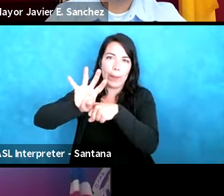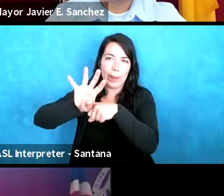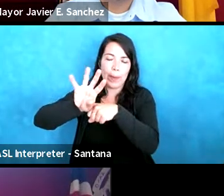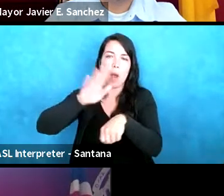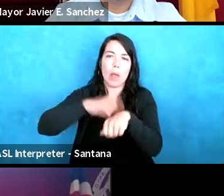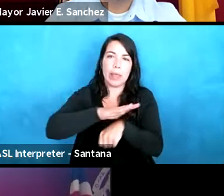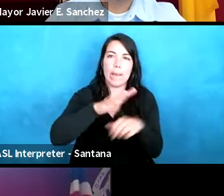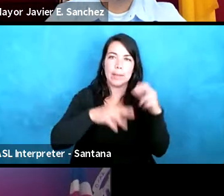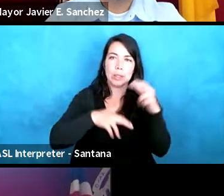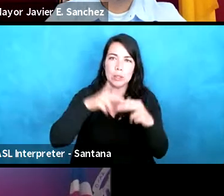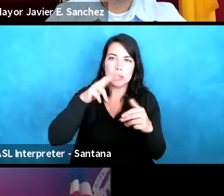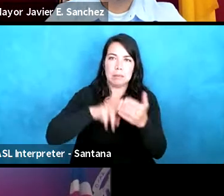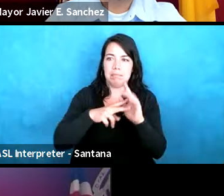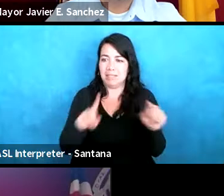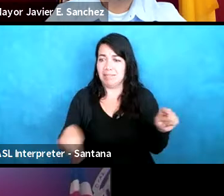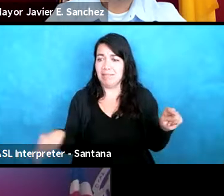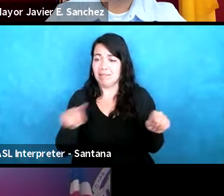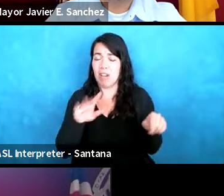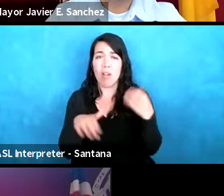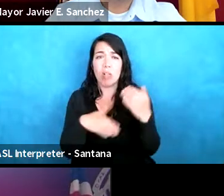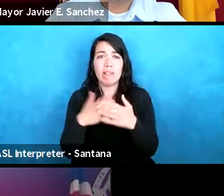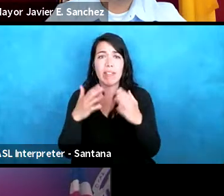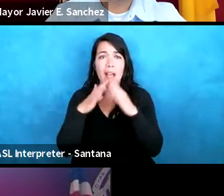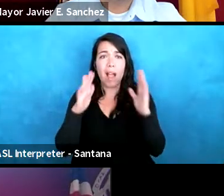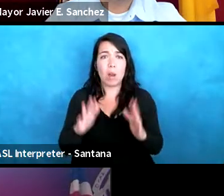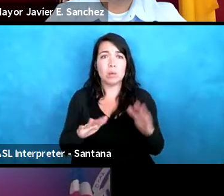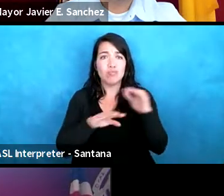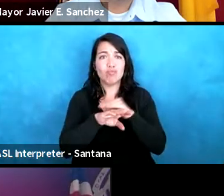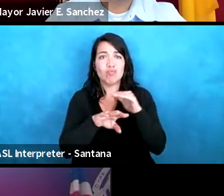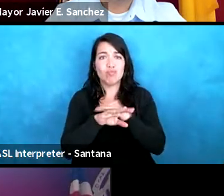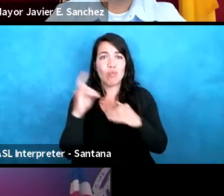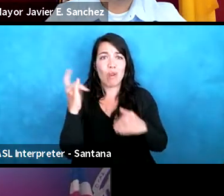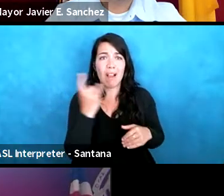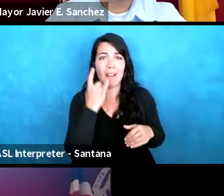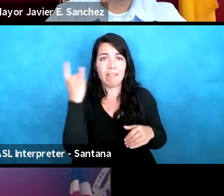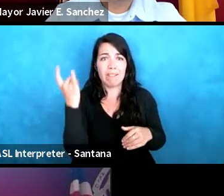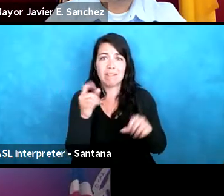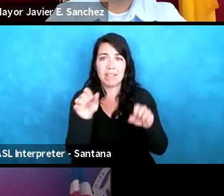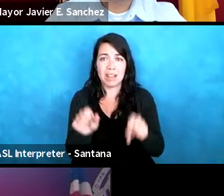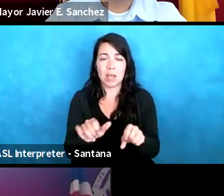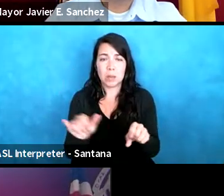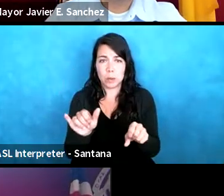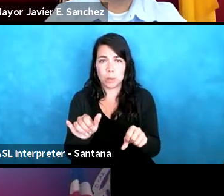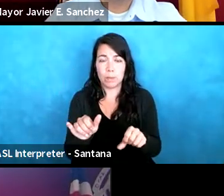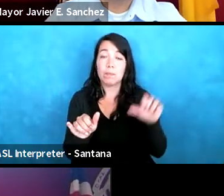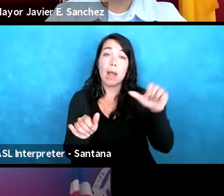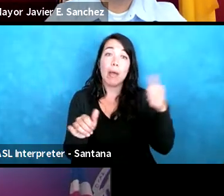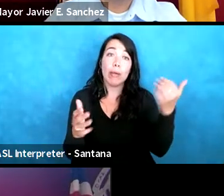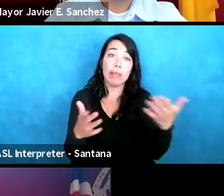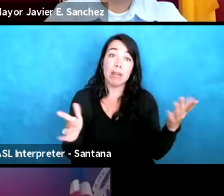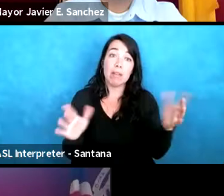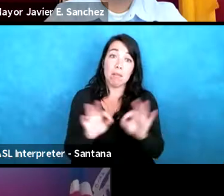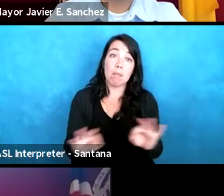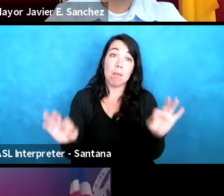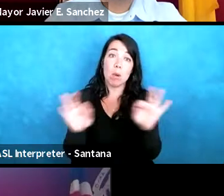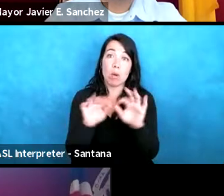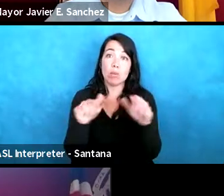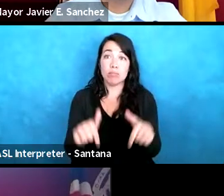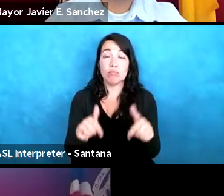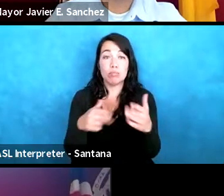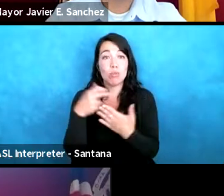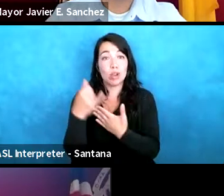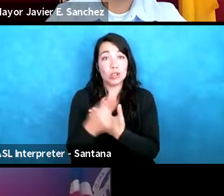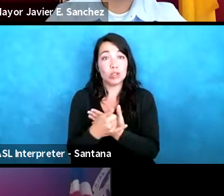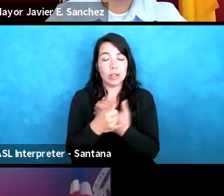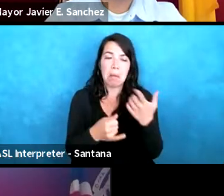whole area. Another thing that is very distinct about this project, and I think is great, is Not only is the city and